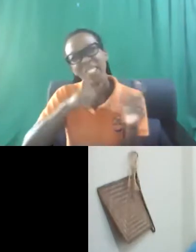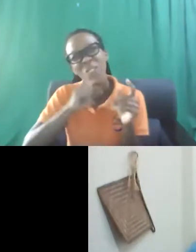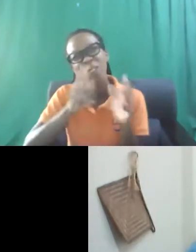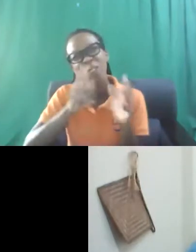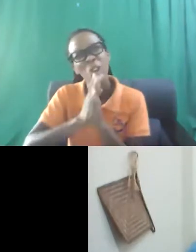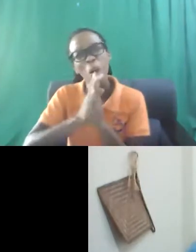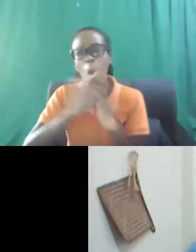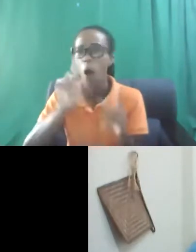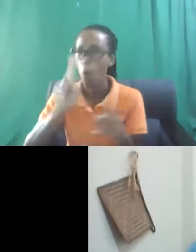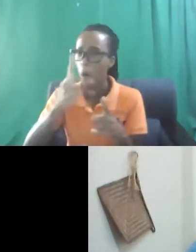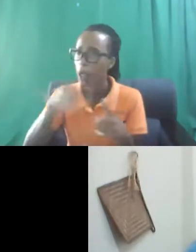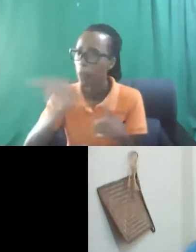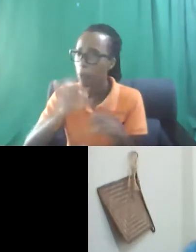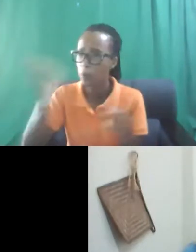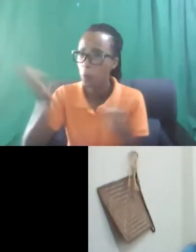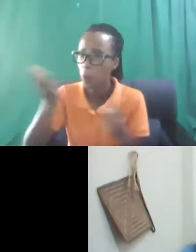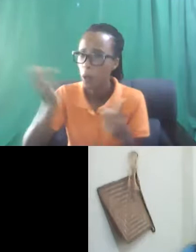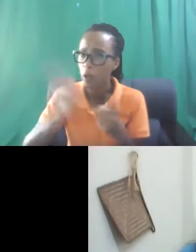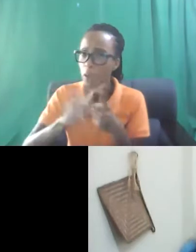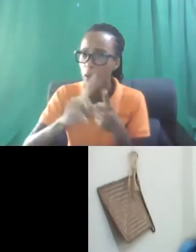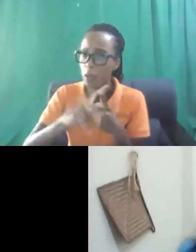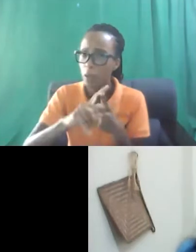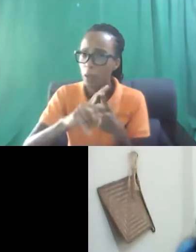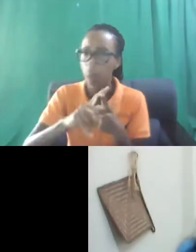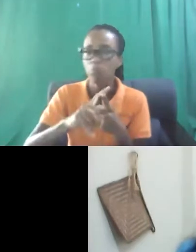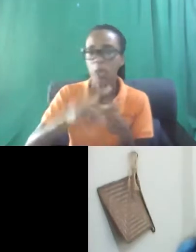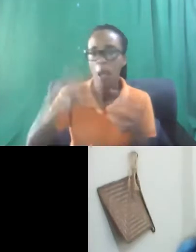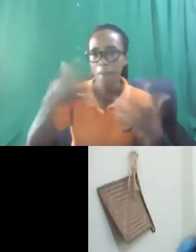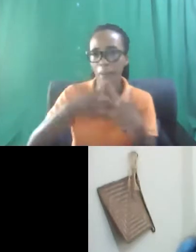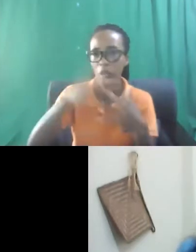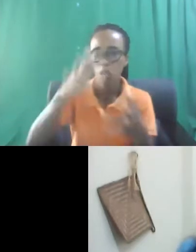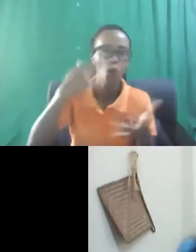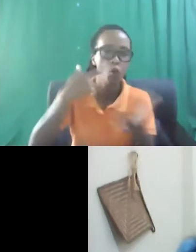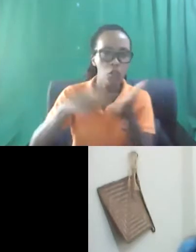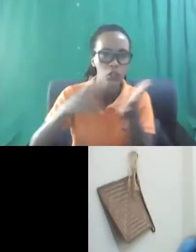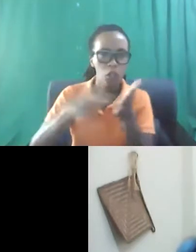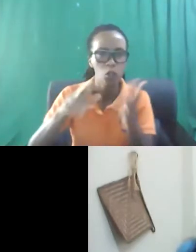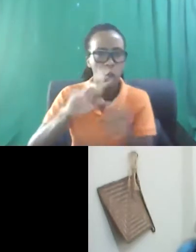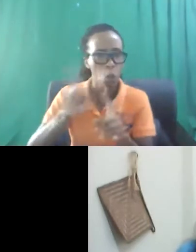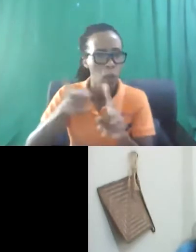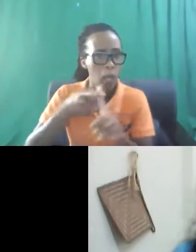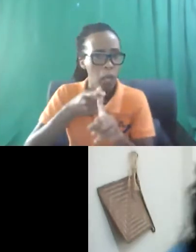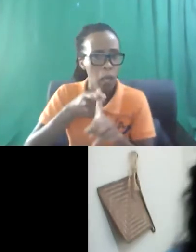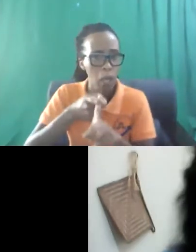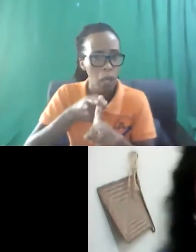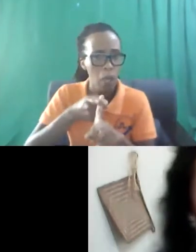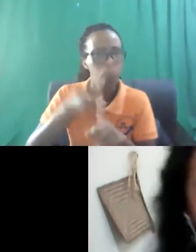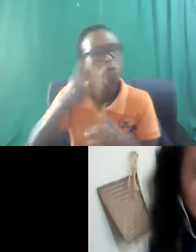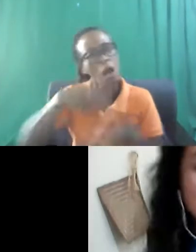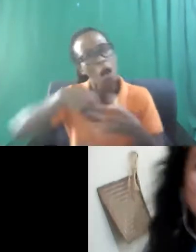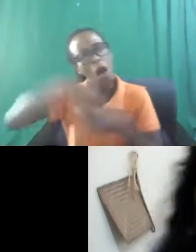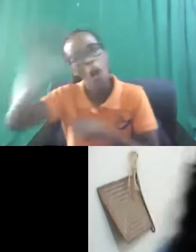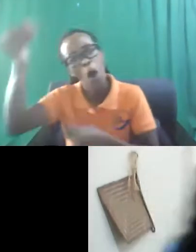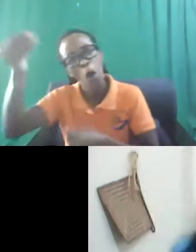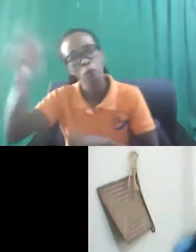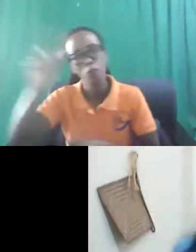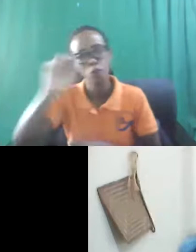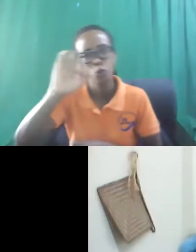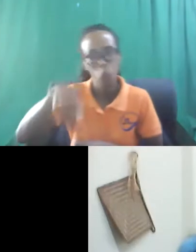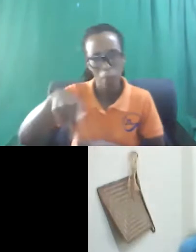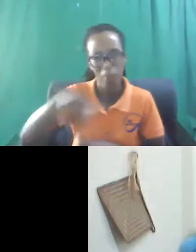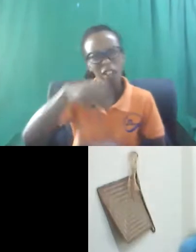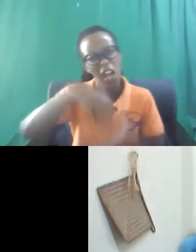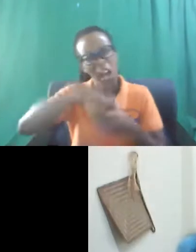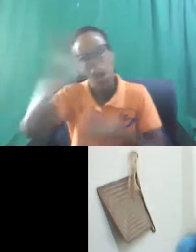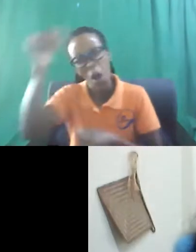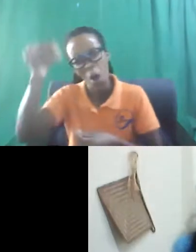One moment related to my research was when I went on a field trip, and field trips are like the best ways of having aha